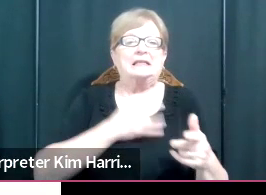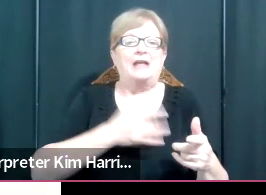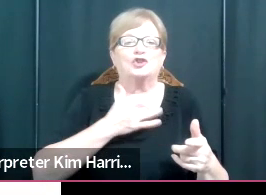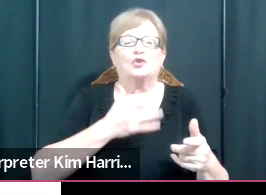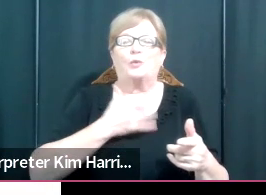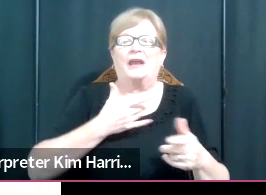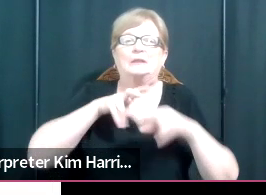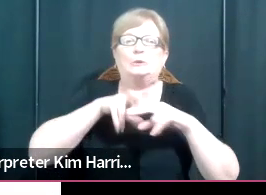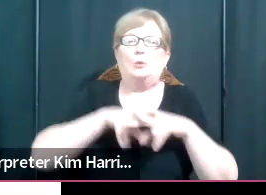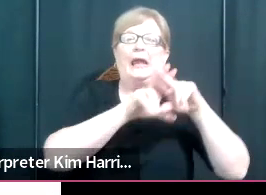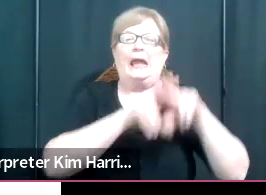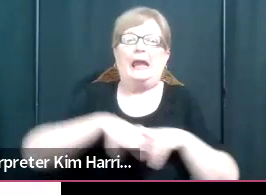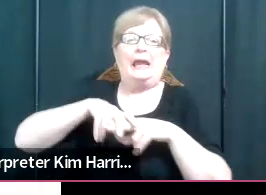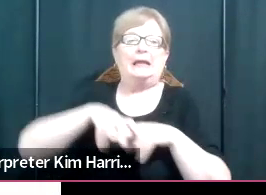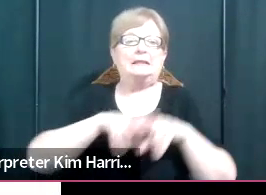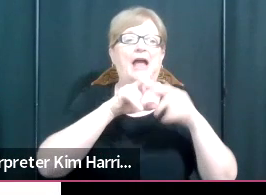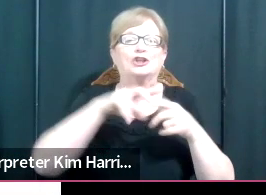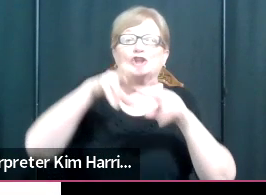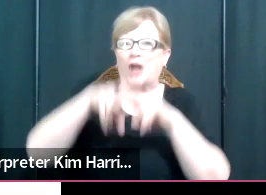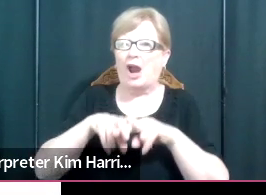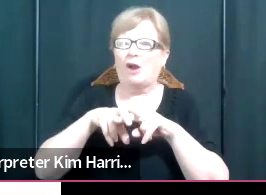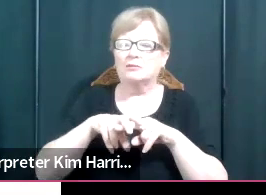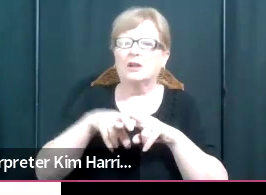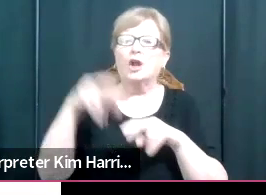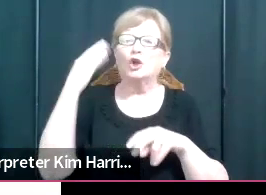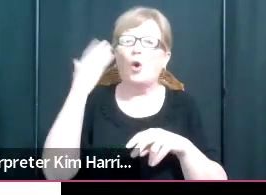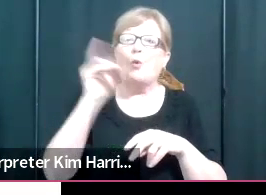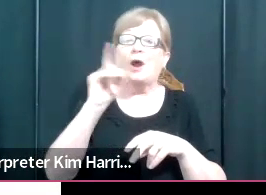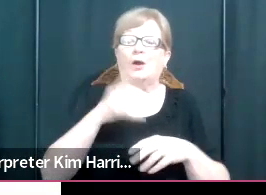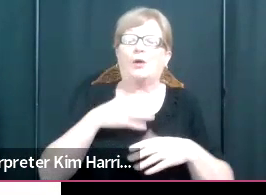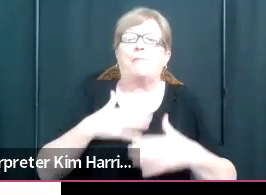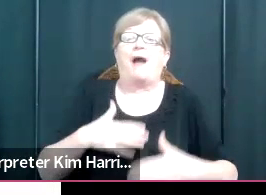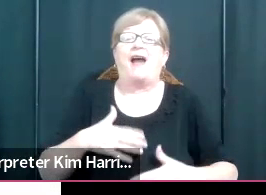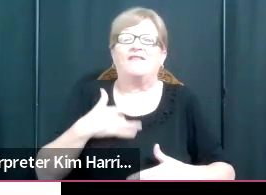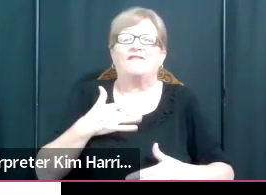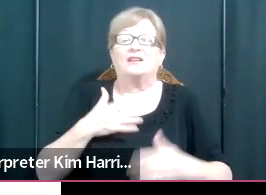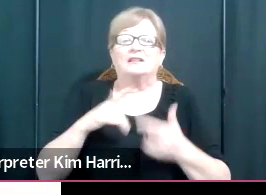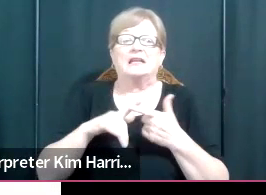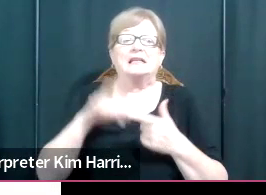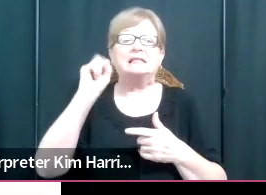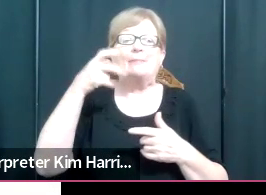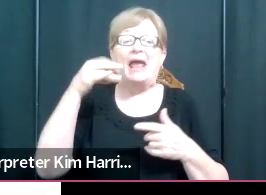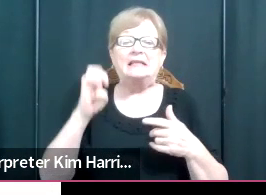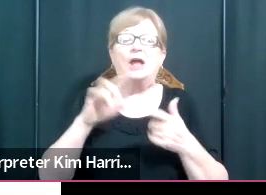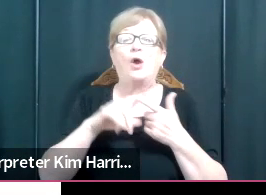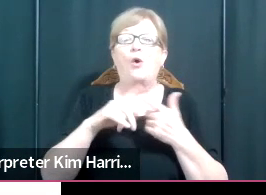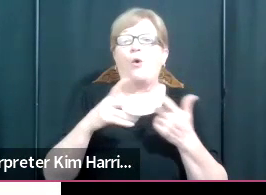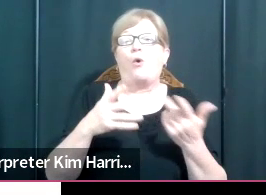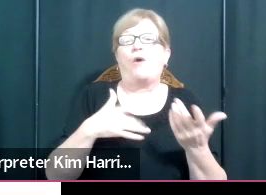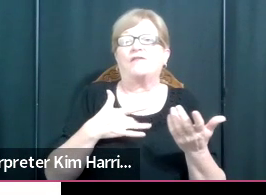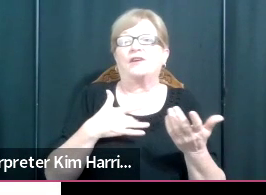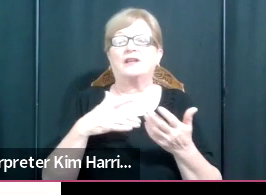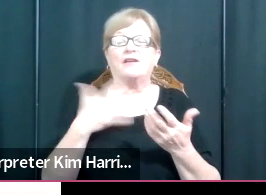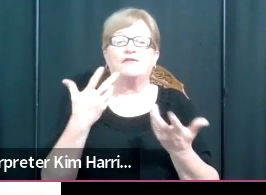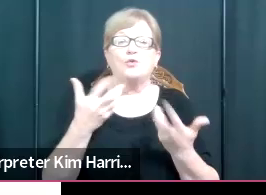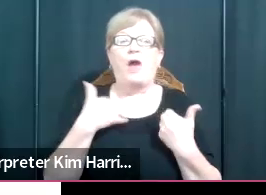and chairs. Those things can help you sort of know where your body is in space, as well as help you get some of your wiggles out if you